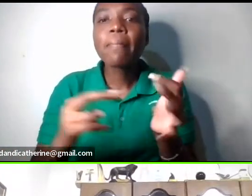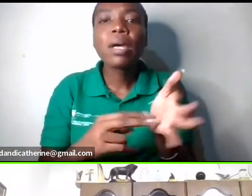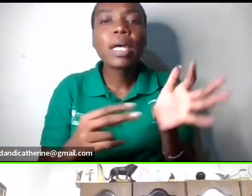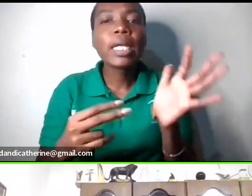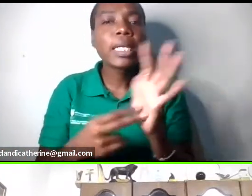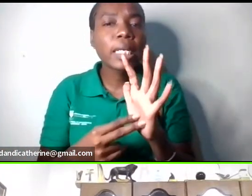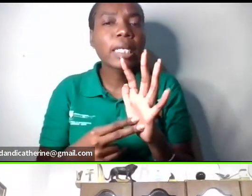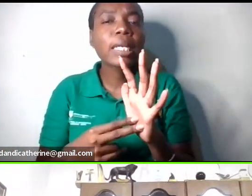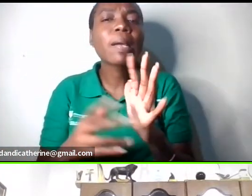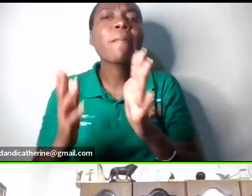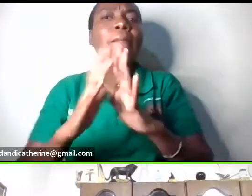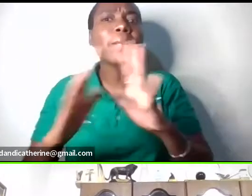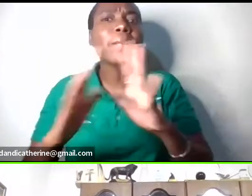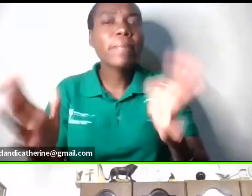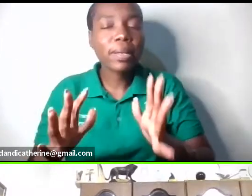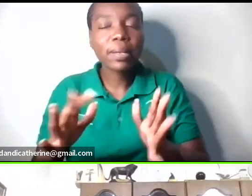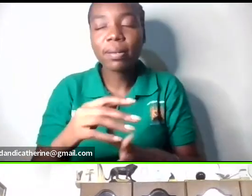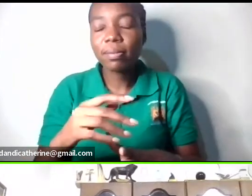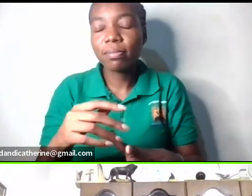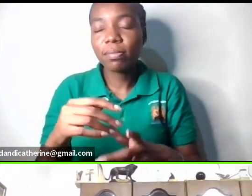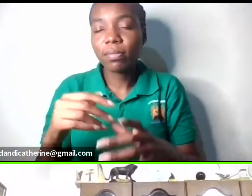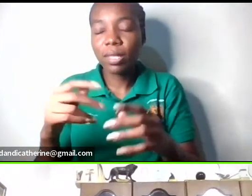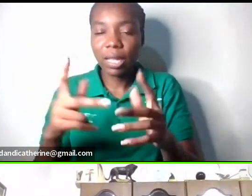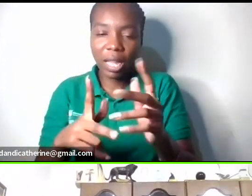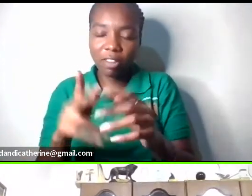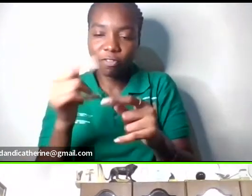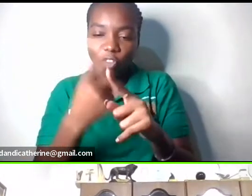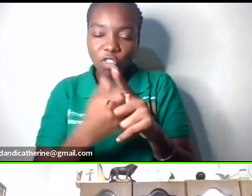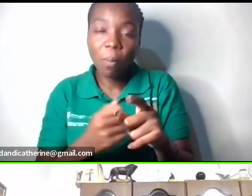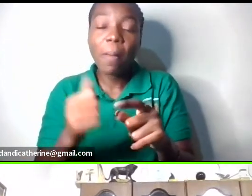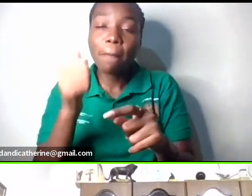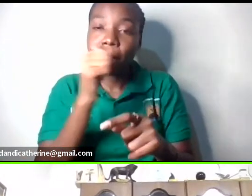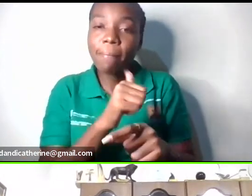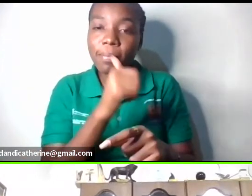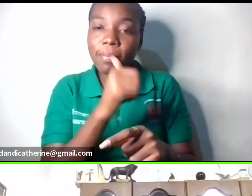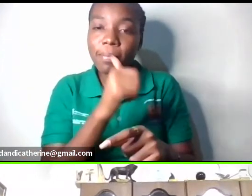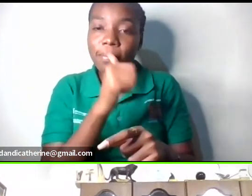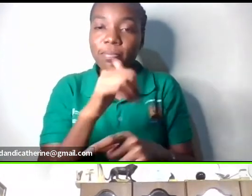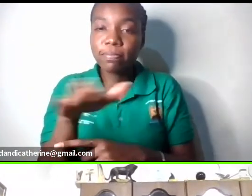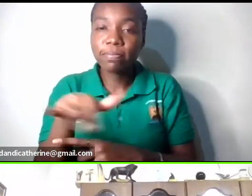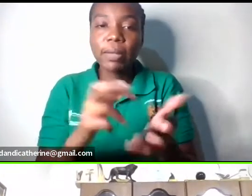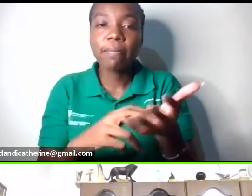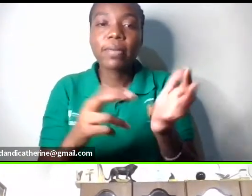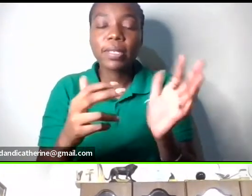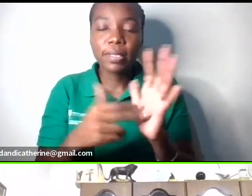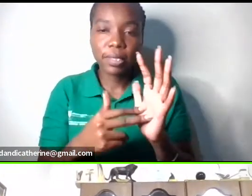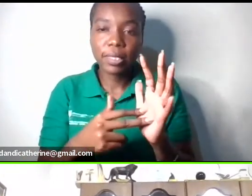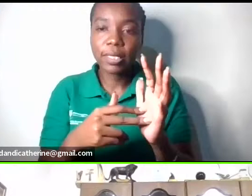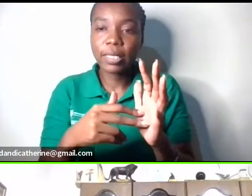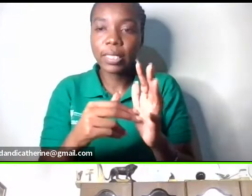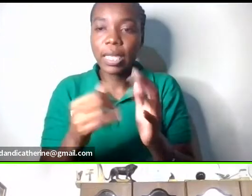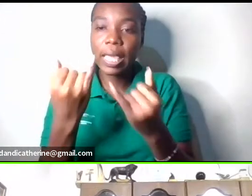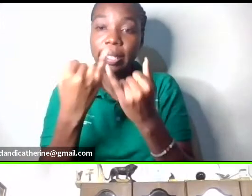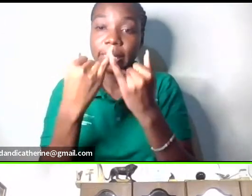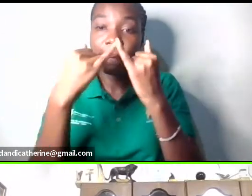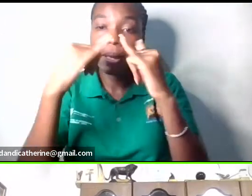the private sector through what we call independent power producers.